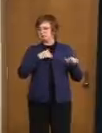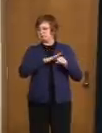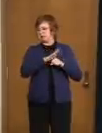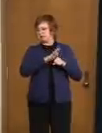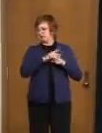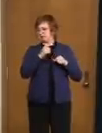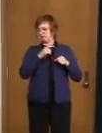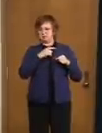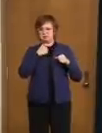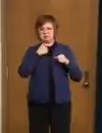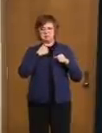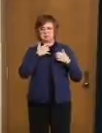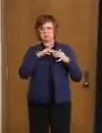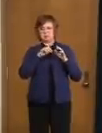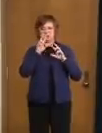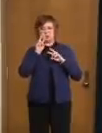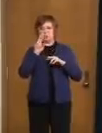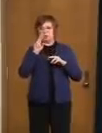to do